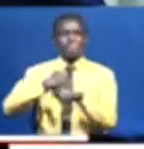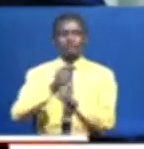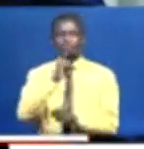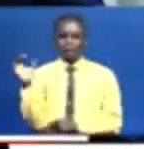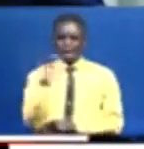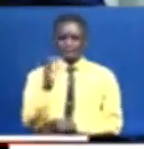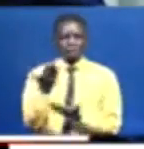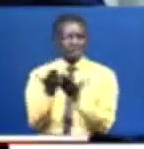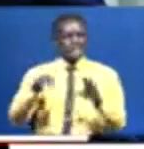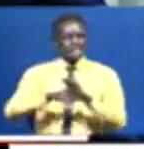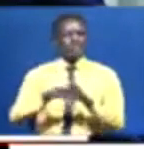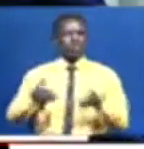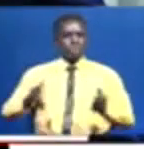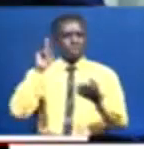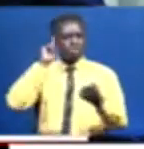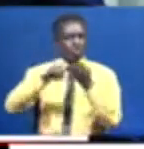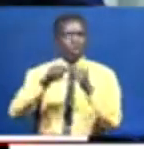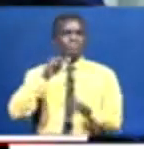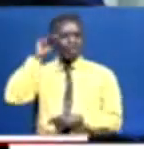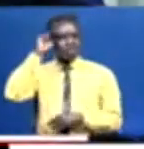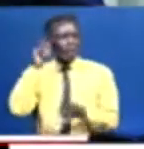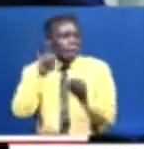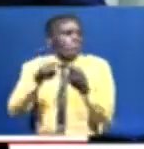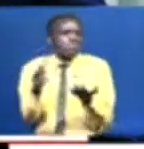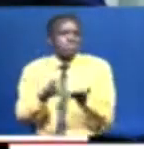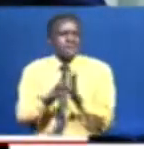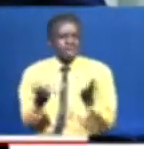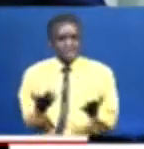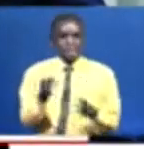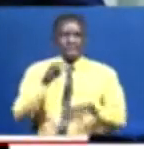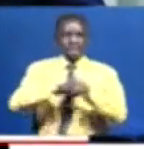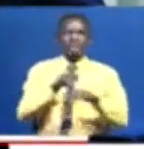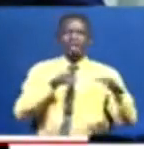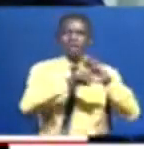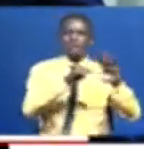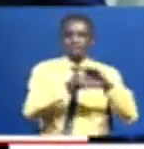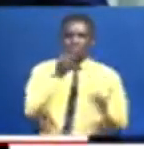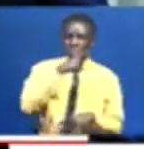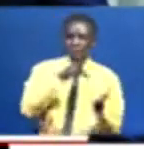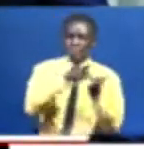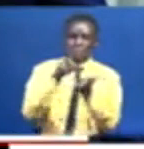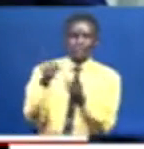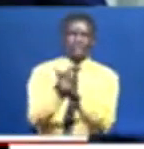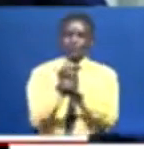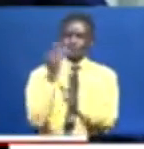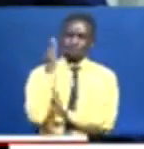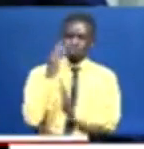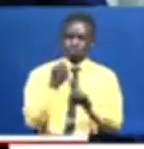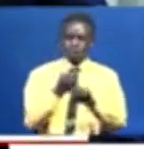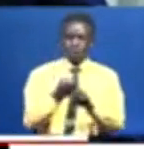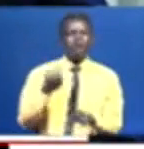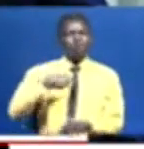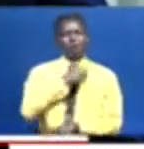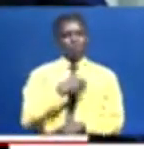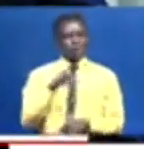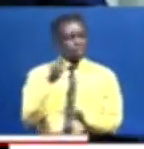They have already done a significant investment in terms of cybersecurity tools. We want to ensure that these tools can work together to